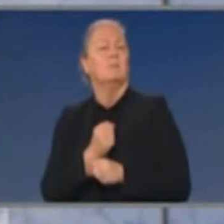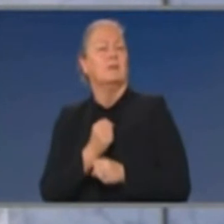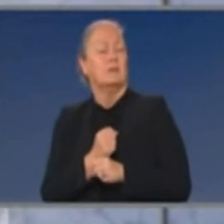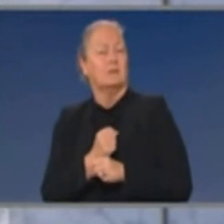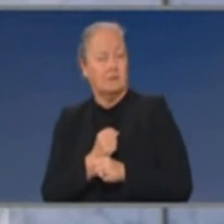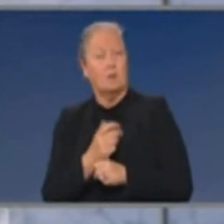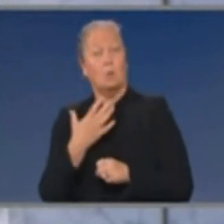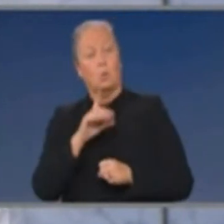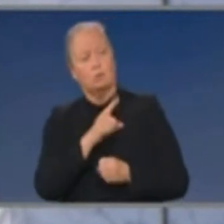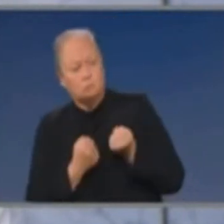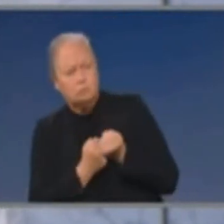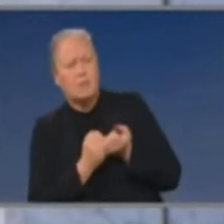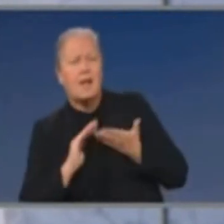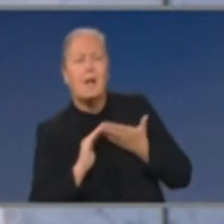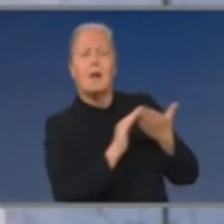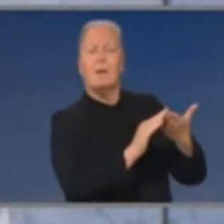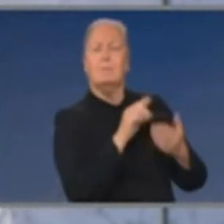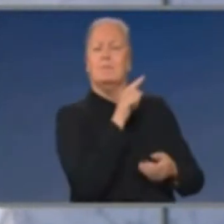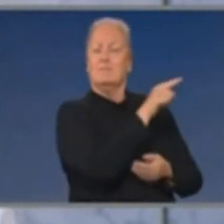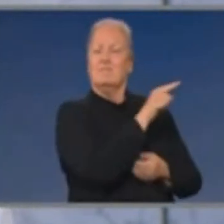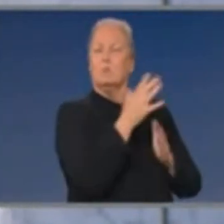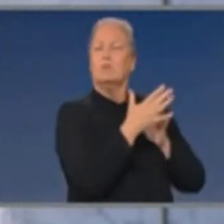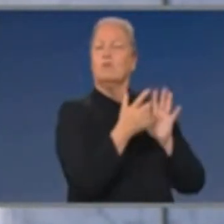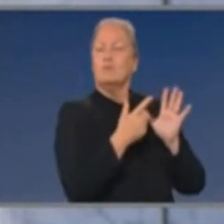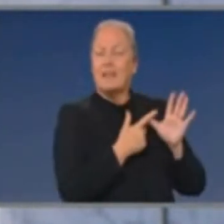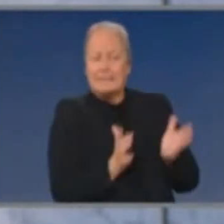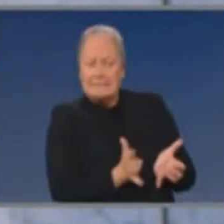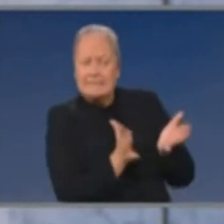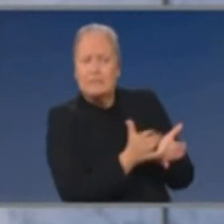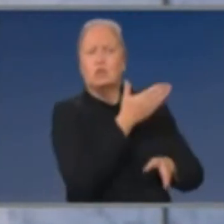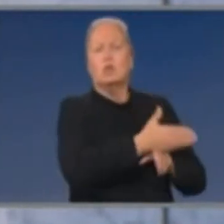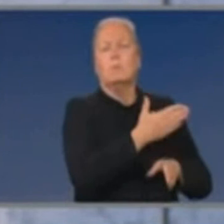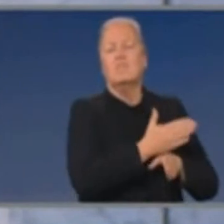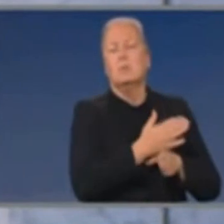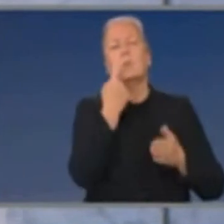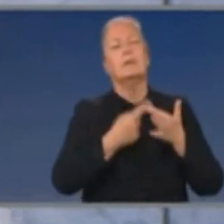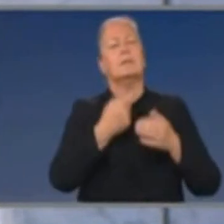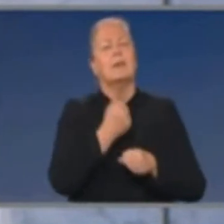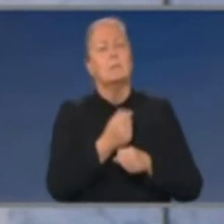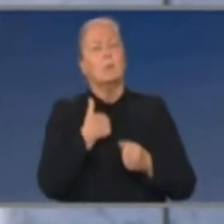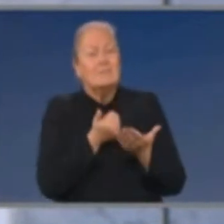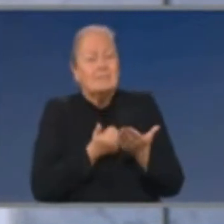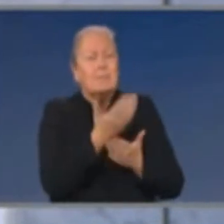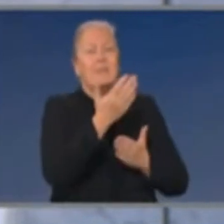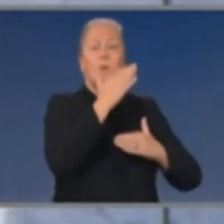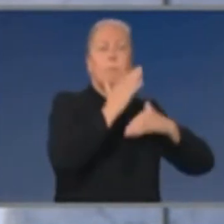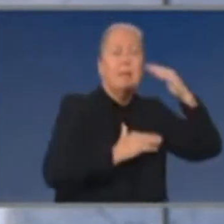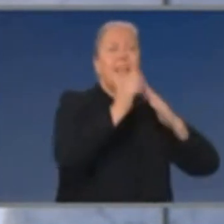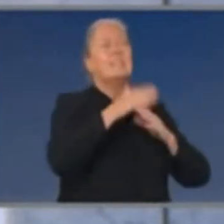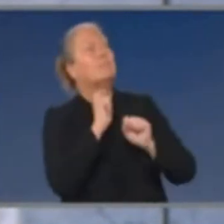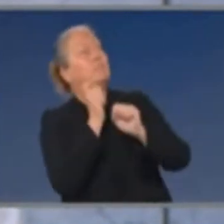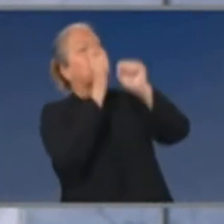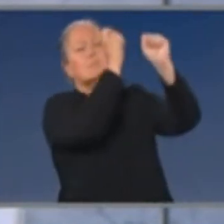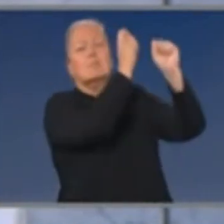to assist Western Australia in creating jobs, you only have to look at the infrastructure spend that we are bringing forward. When you spend money